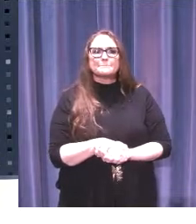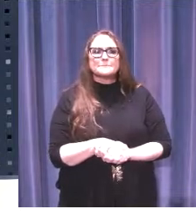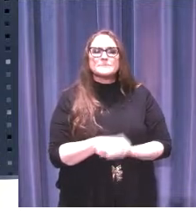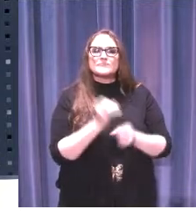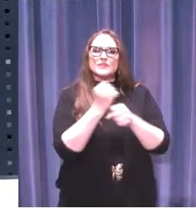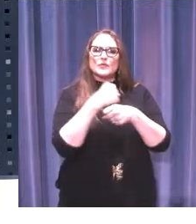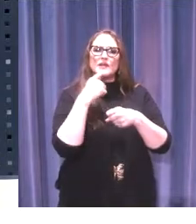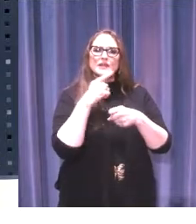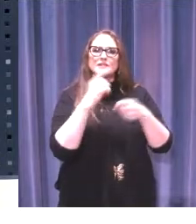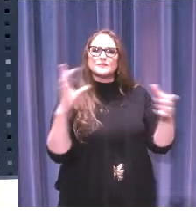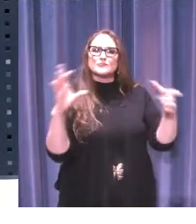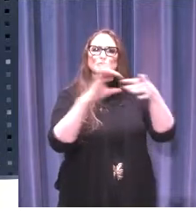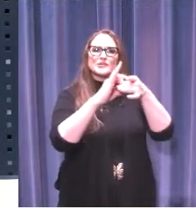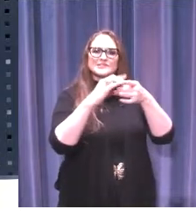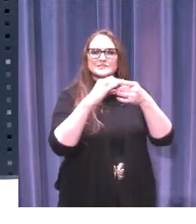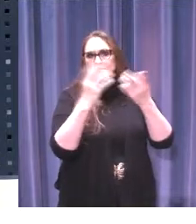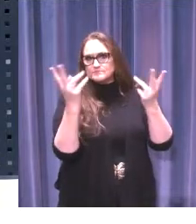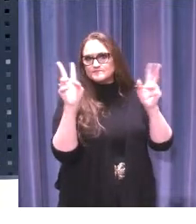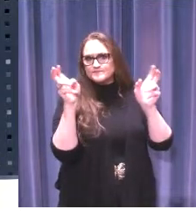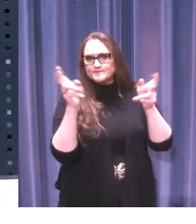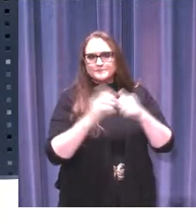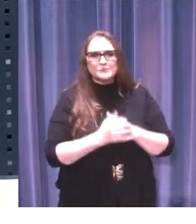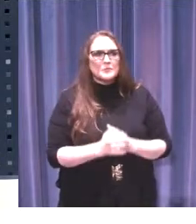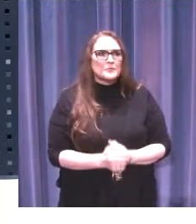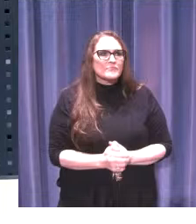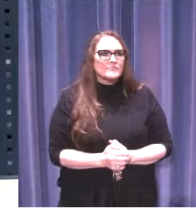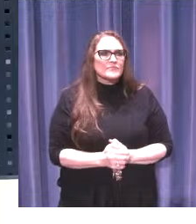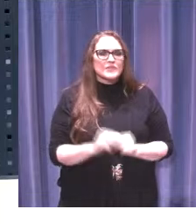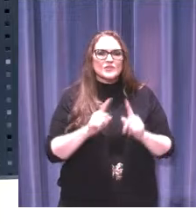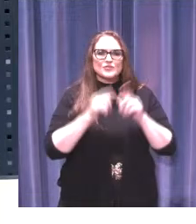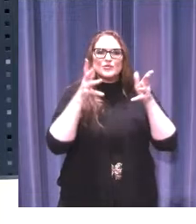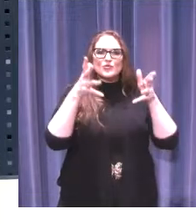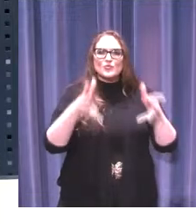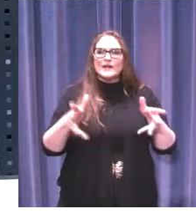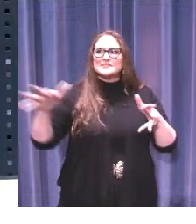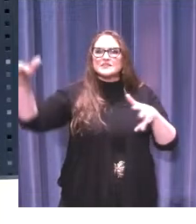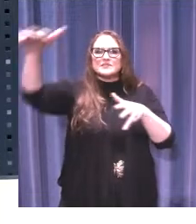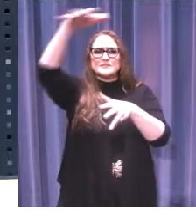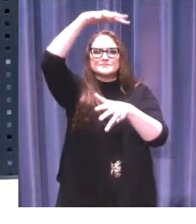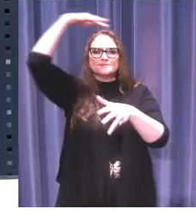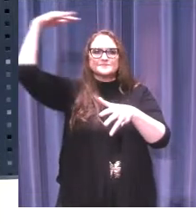creating those bridges, if you will, to the rest of the surrounding community.